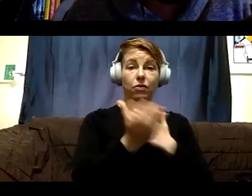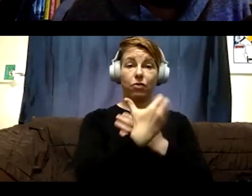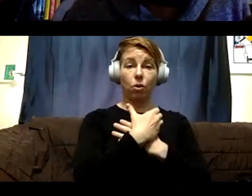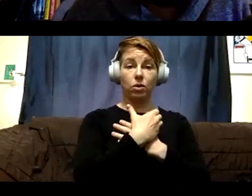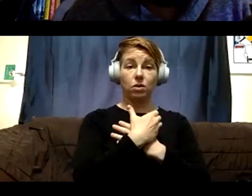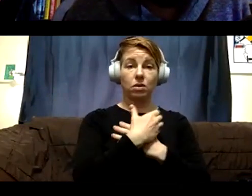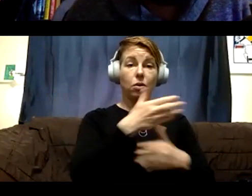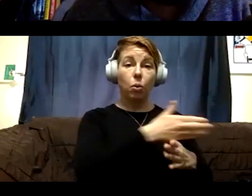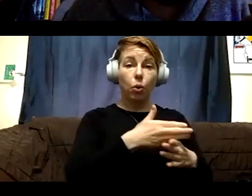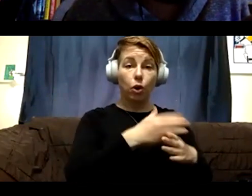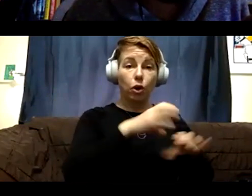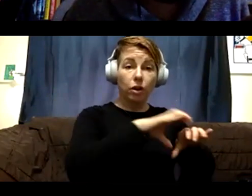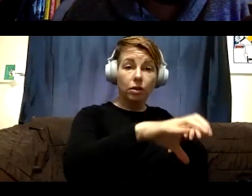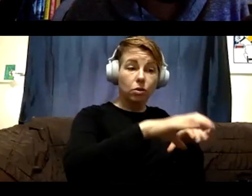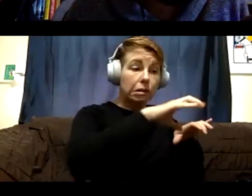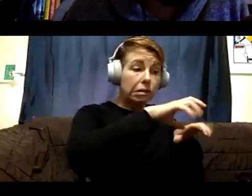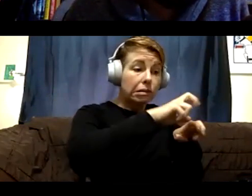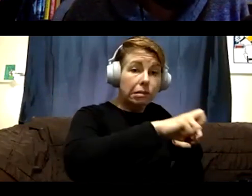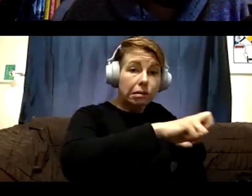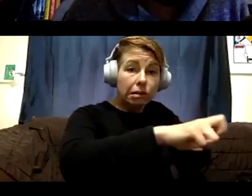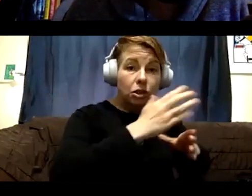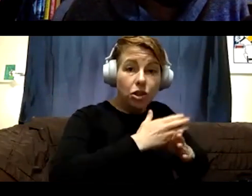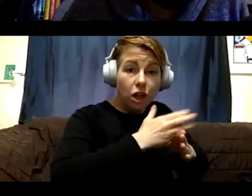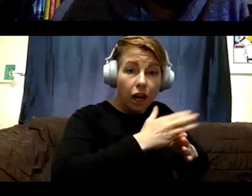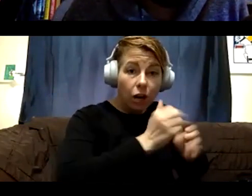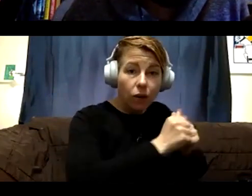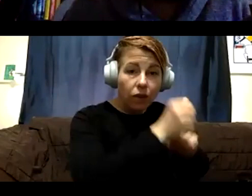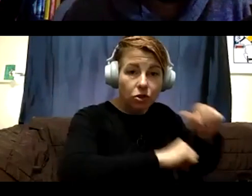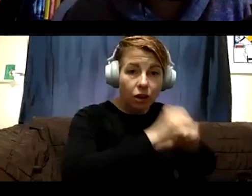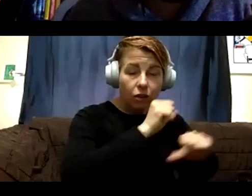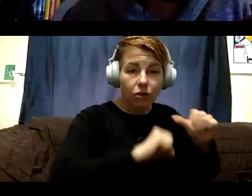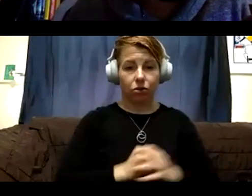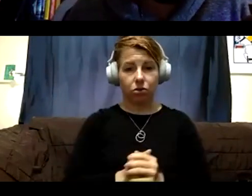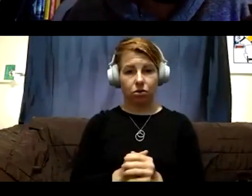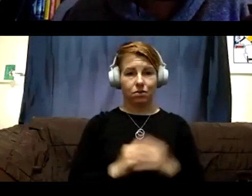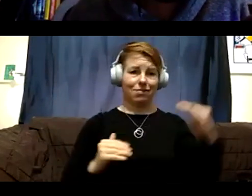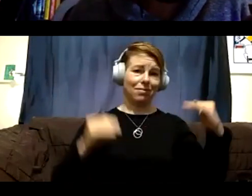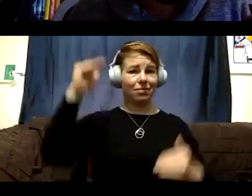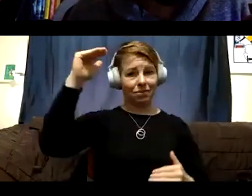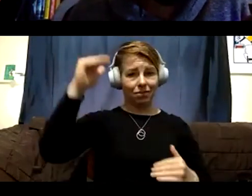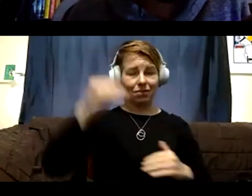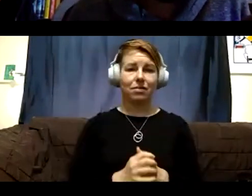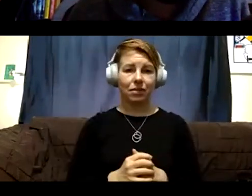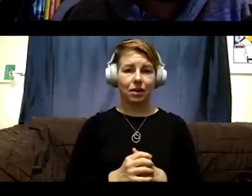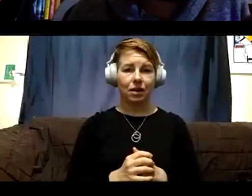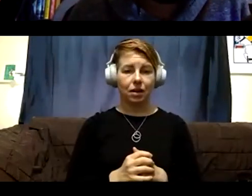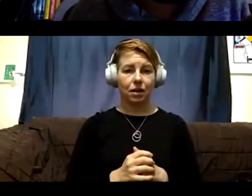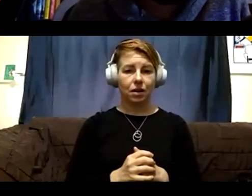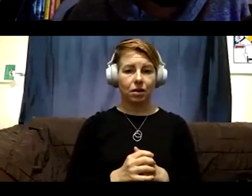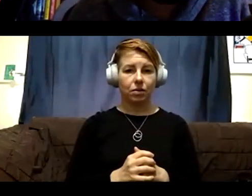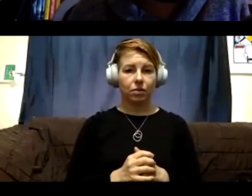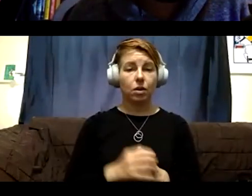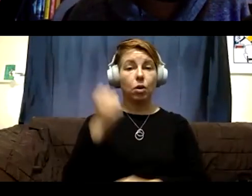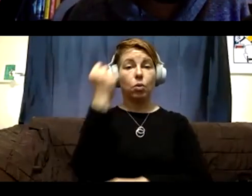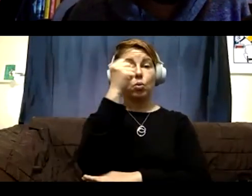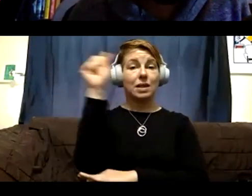Surveillance capitalism has already partnered with law enforcement throughout the nation so that resistance movements can be quelled while they